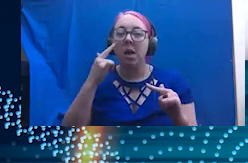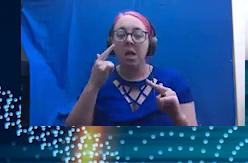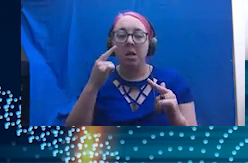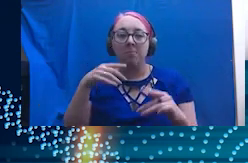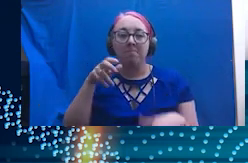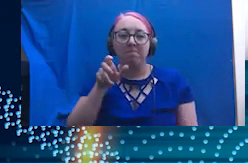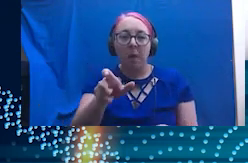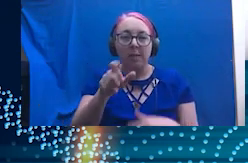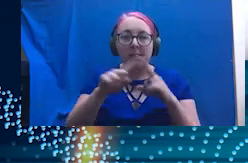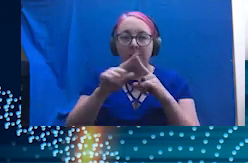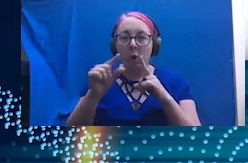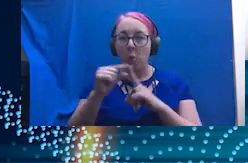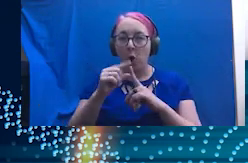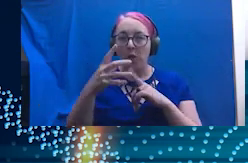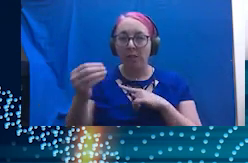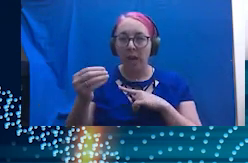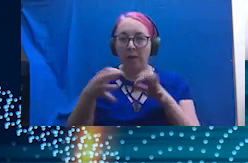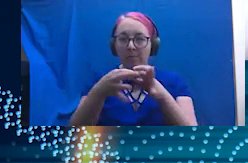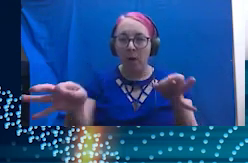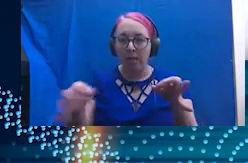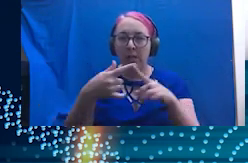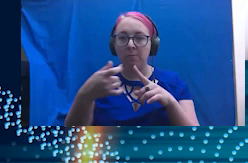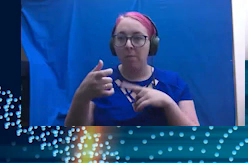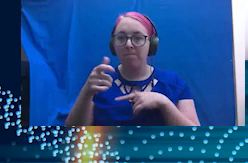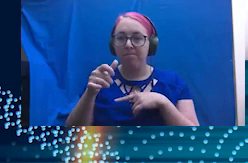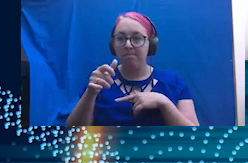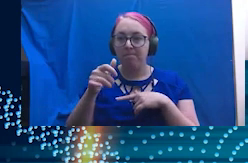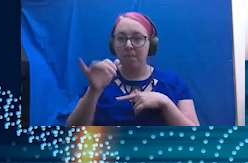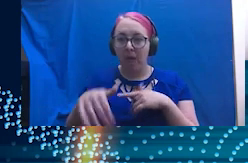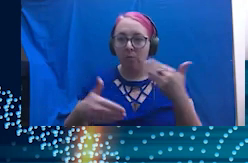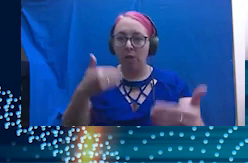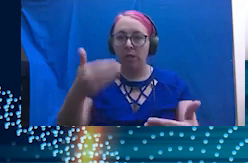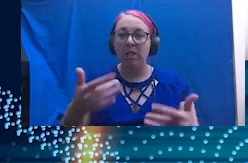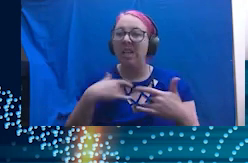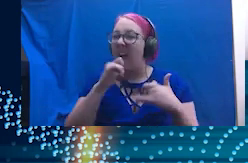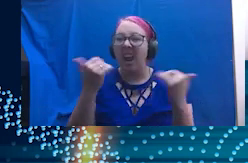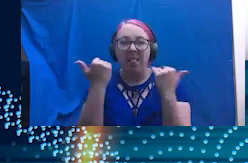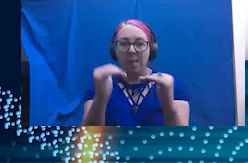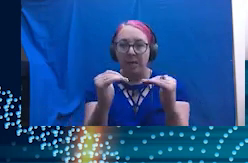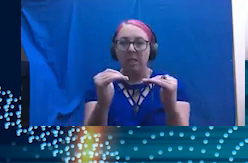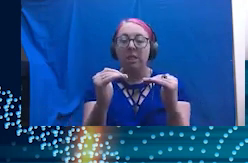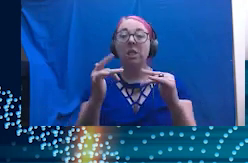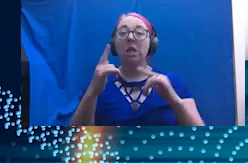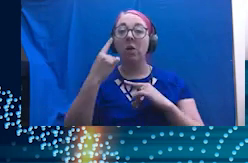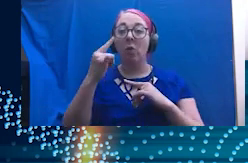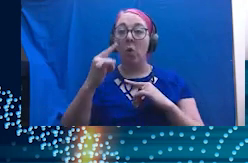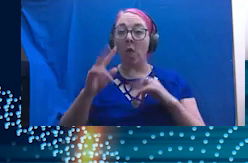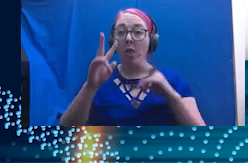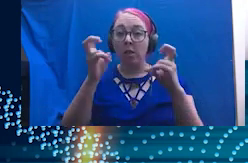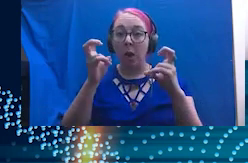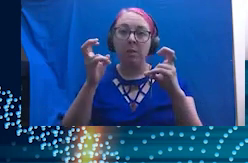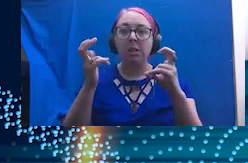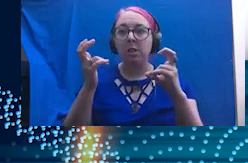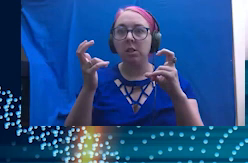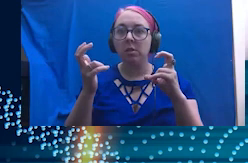words and phrases from there. So it's limitless in terms of the topics that it